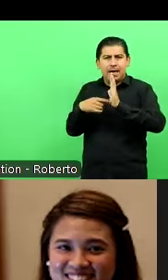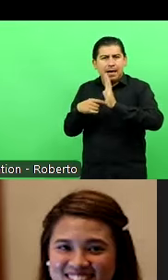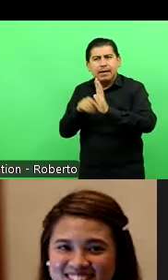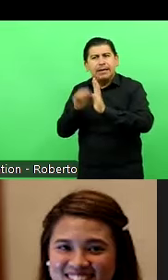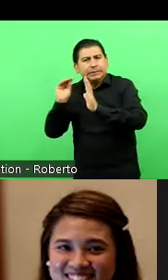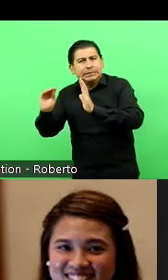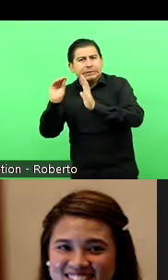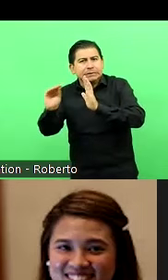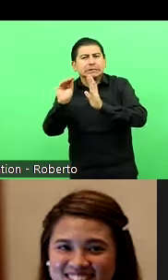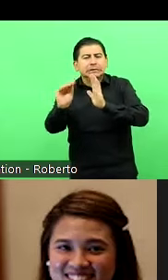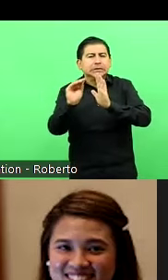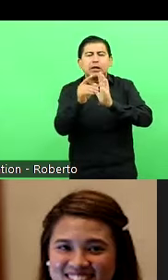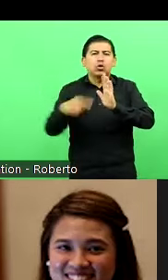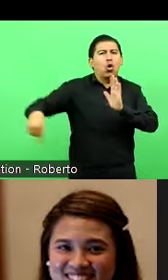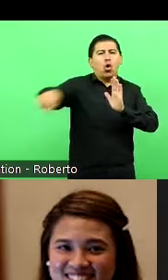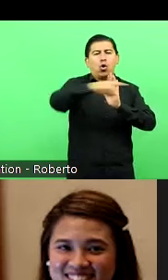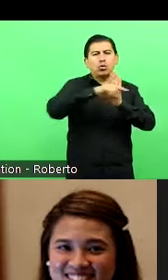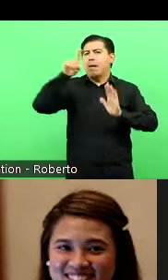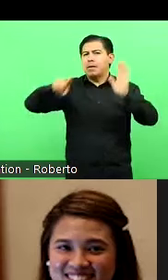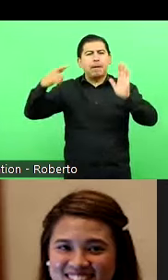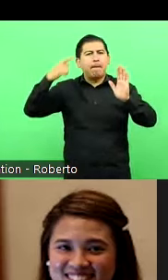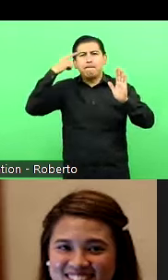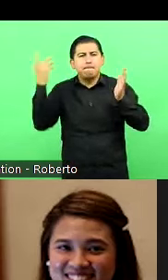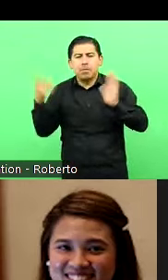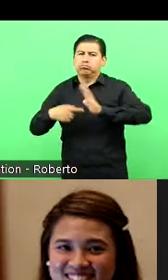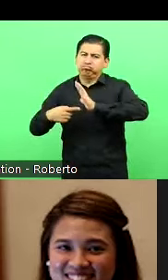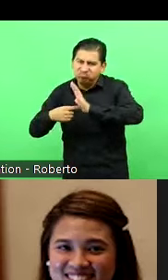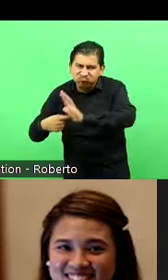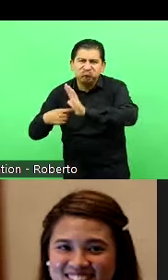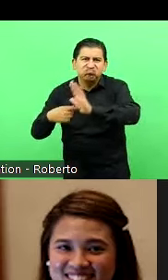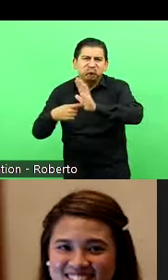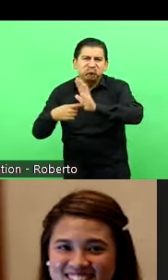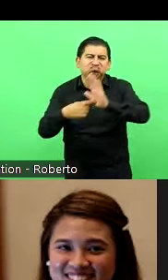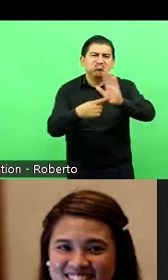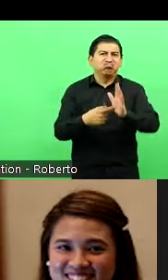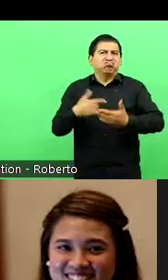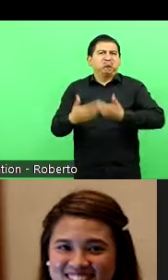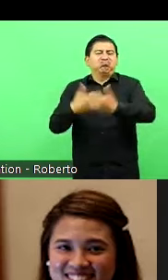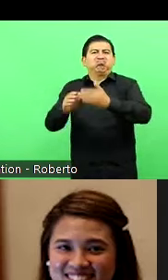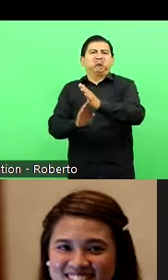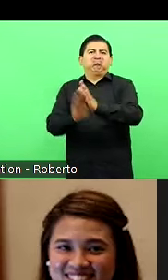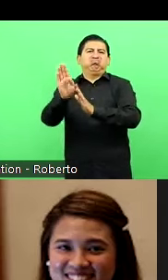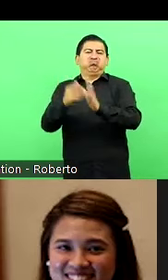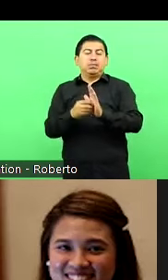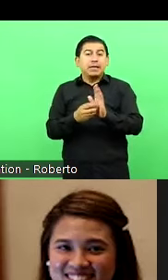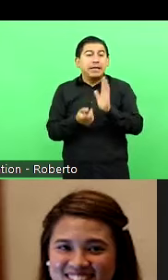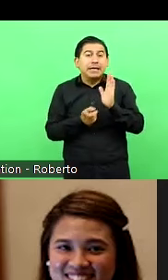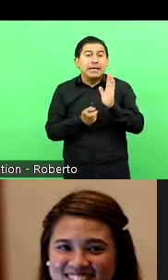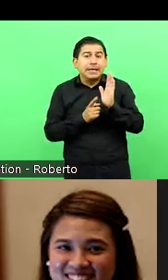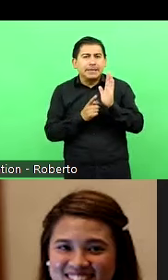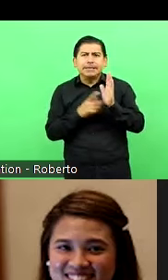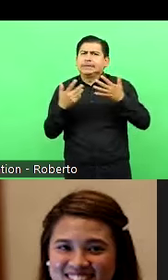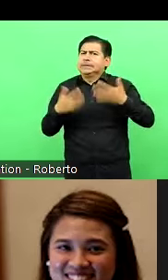to design and develop these interventions, but the community themselves, they can also um, capacitate themselves and they